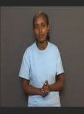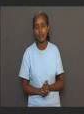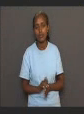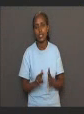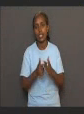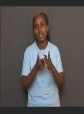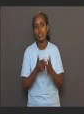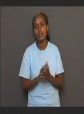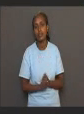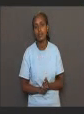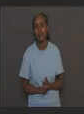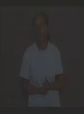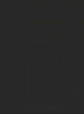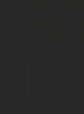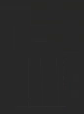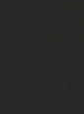Begin.